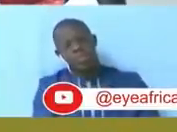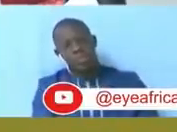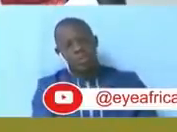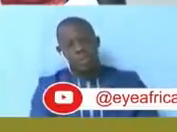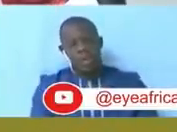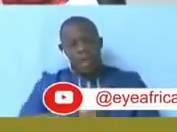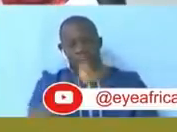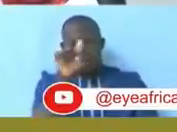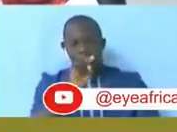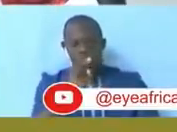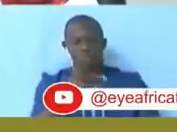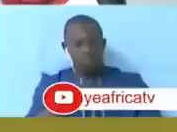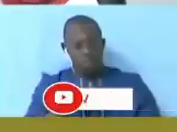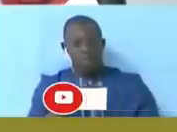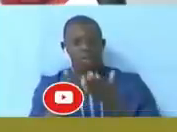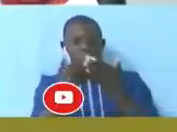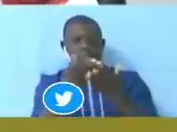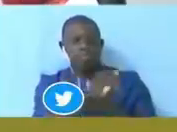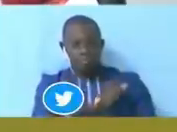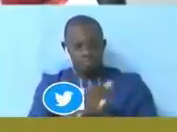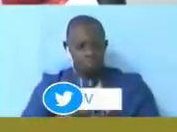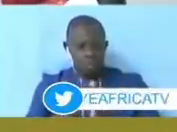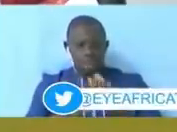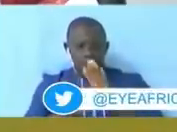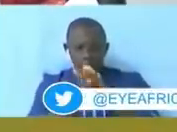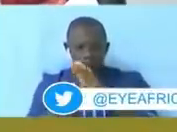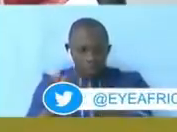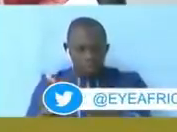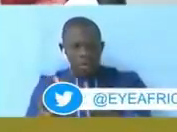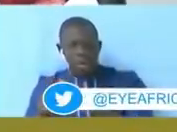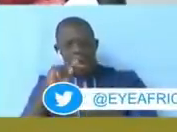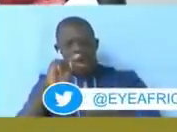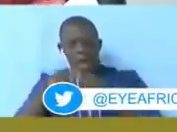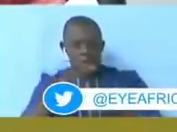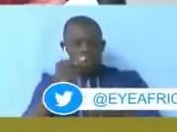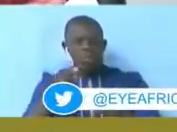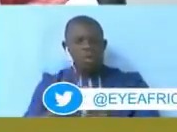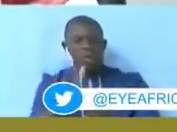And you were just about to give us an example of how this came to play.